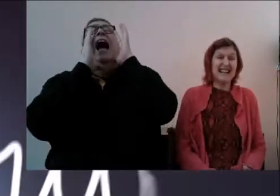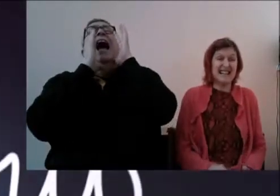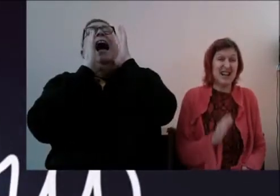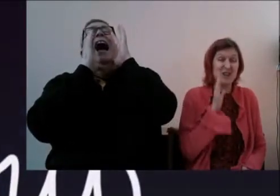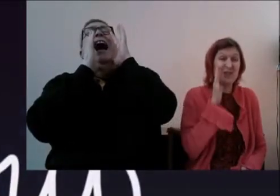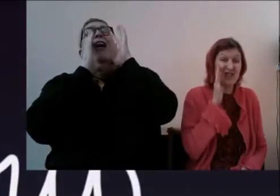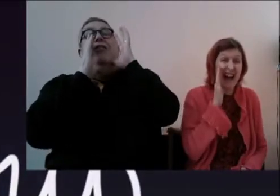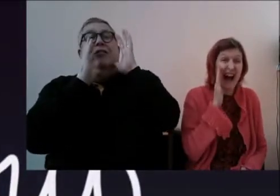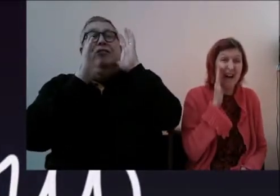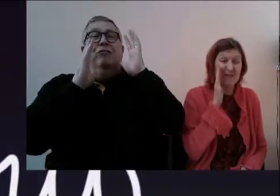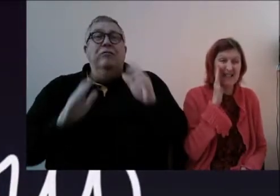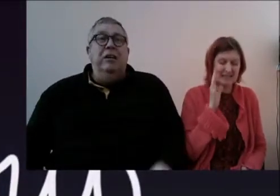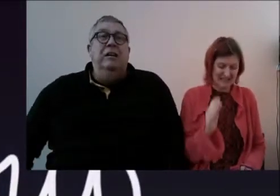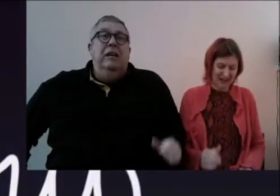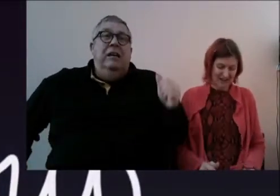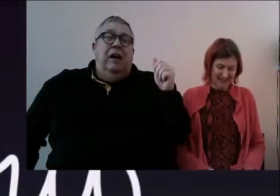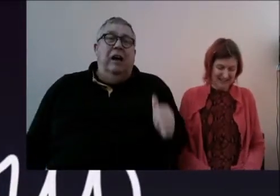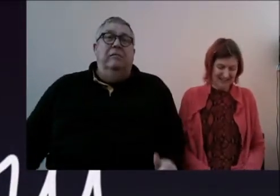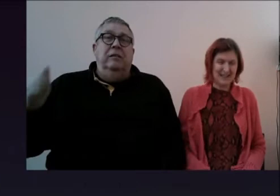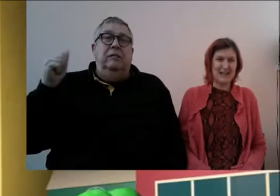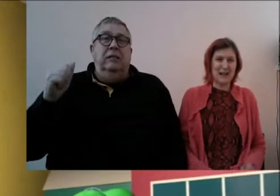shout,